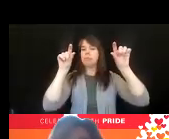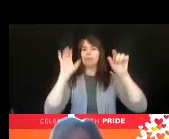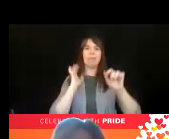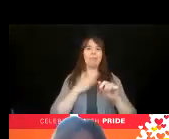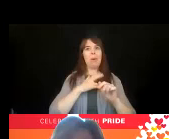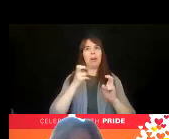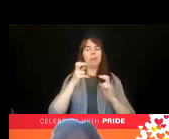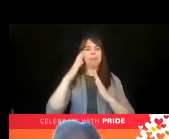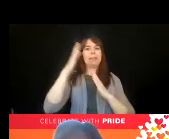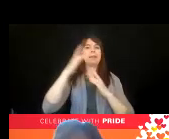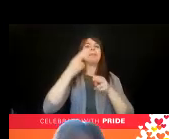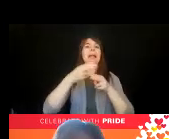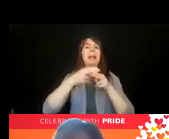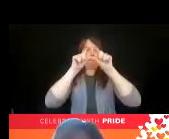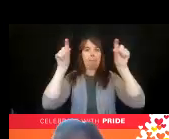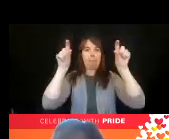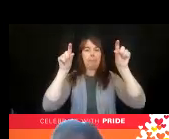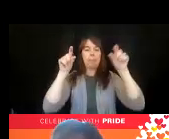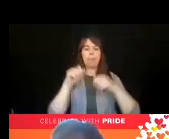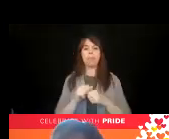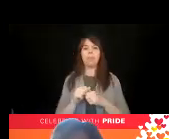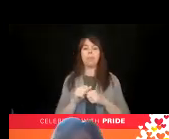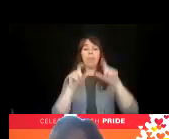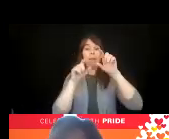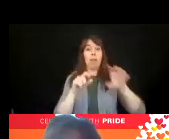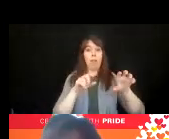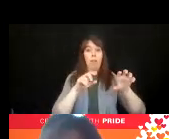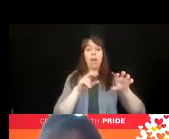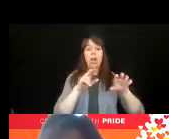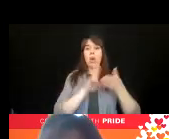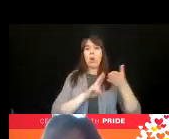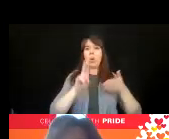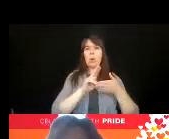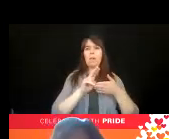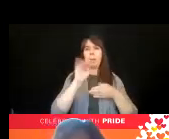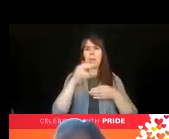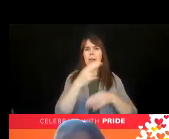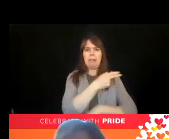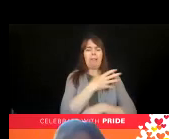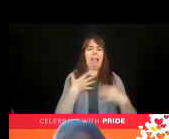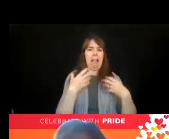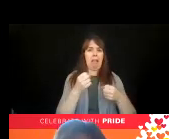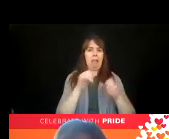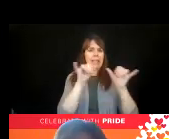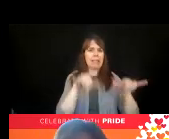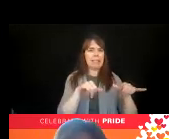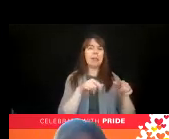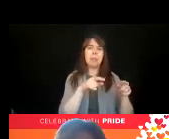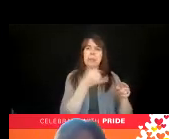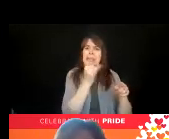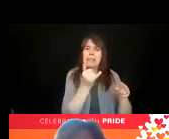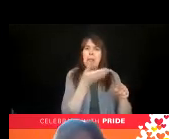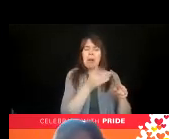brand. University of Michigan Health System never really went away, but it wasn't being consistently used